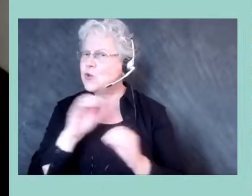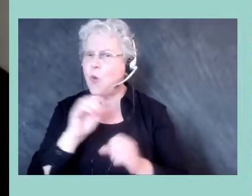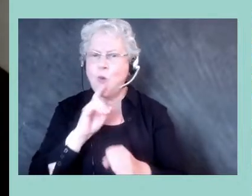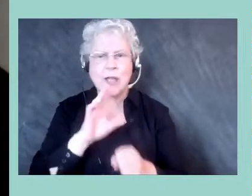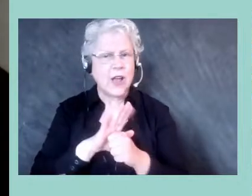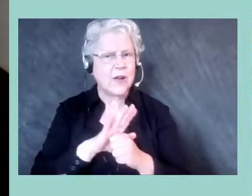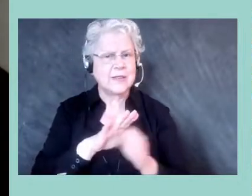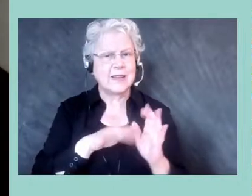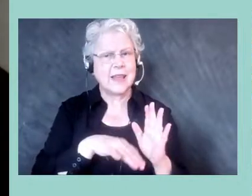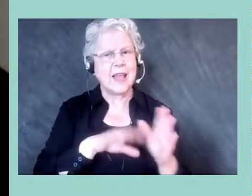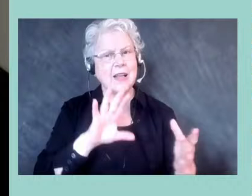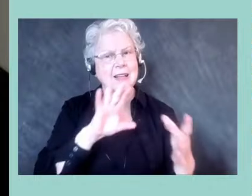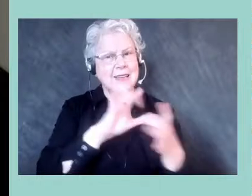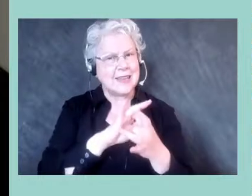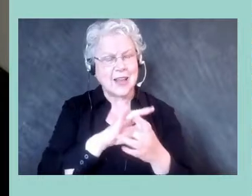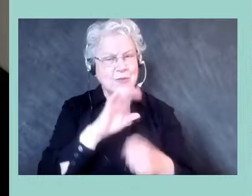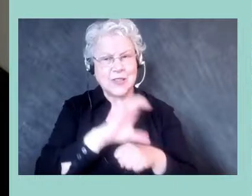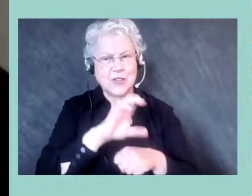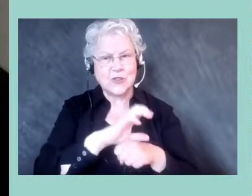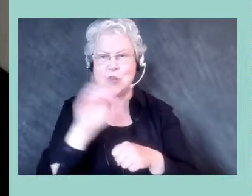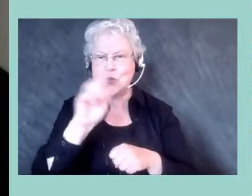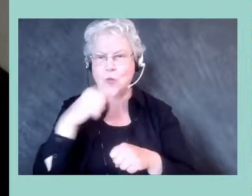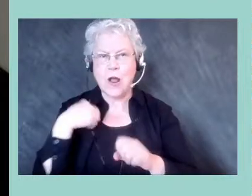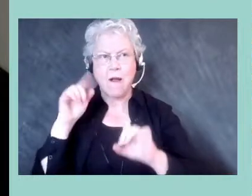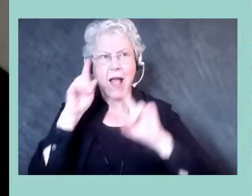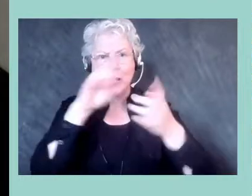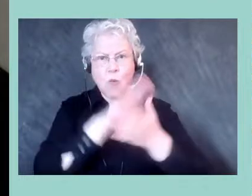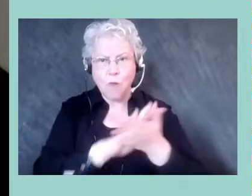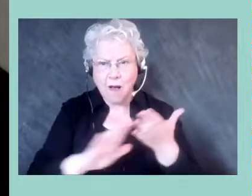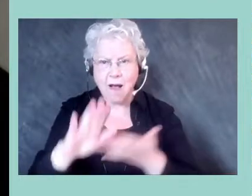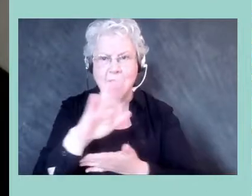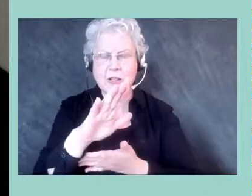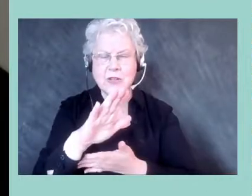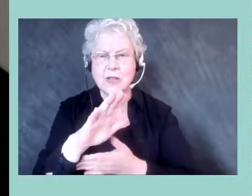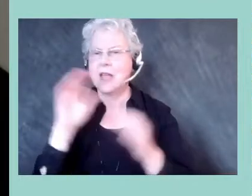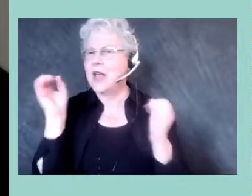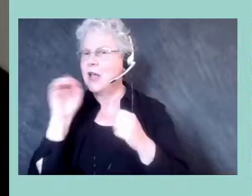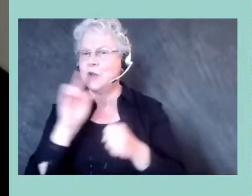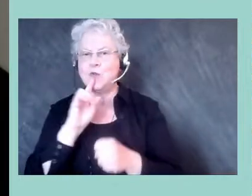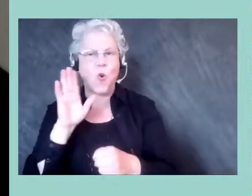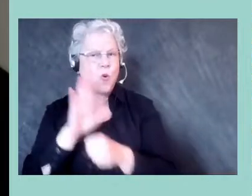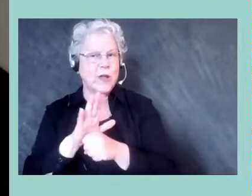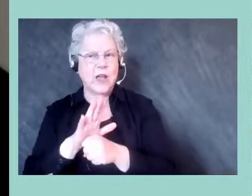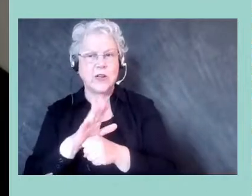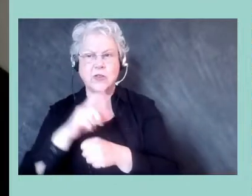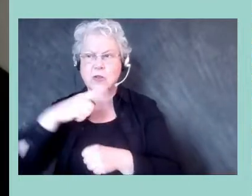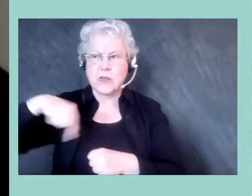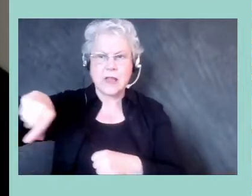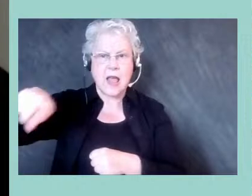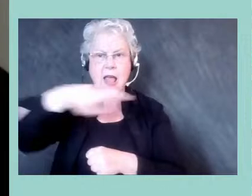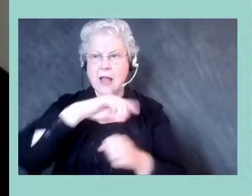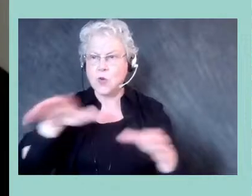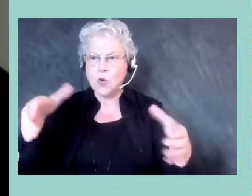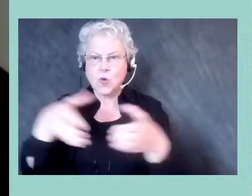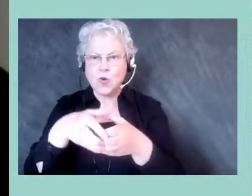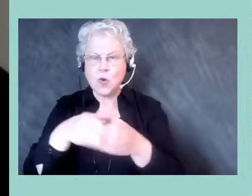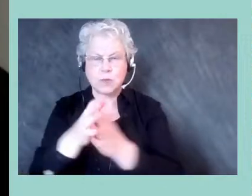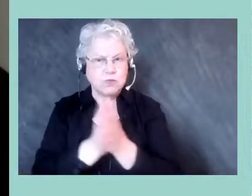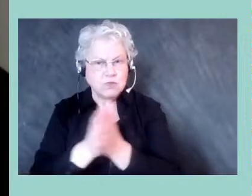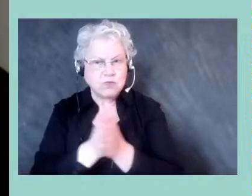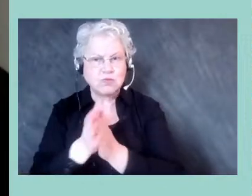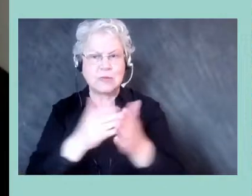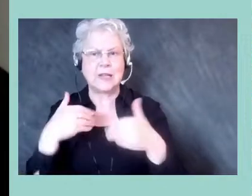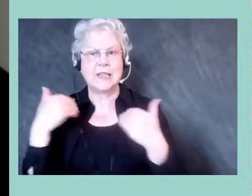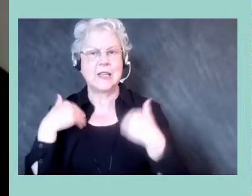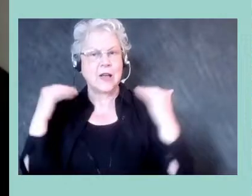much less connect with, a church wherever I ended up going to college. And there was no guarantee that such a